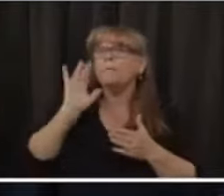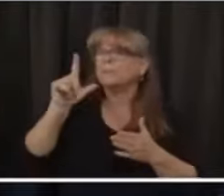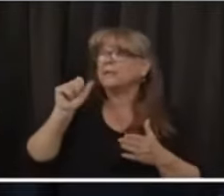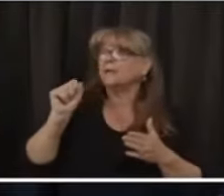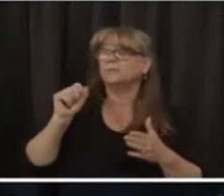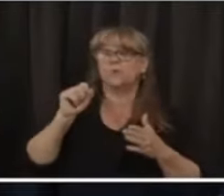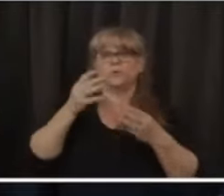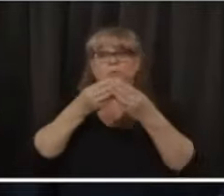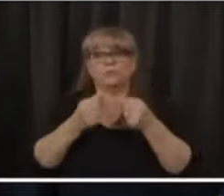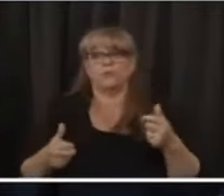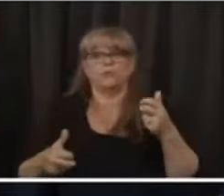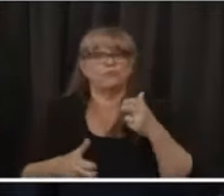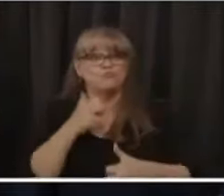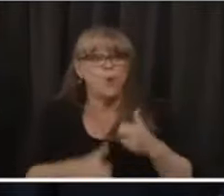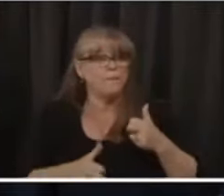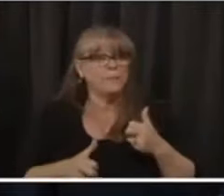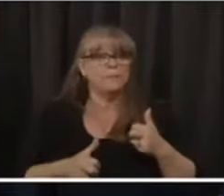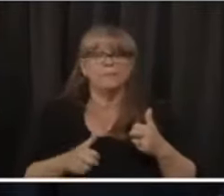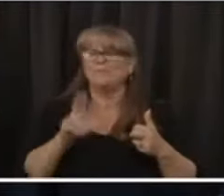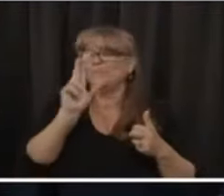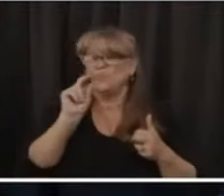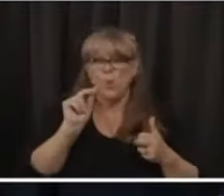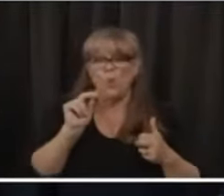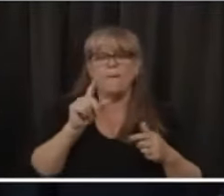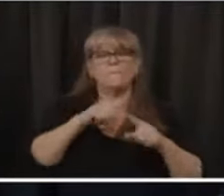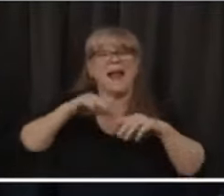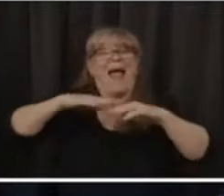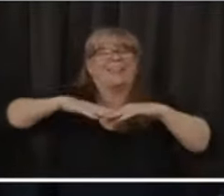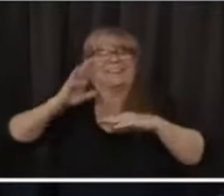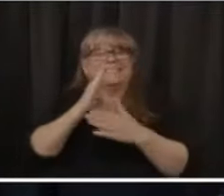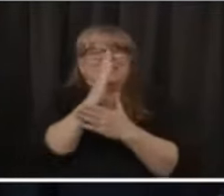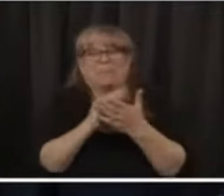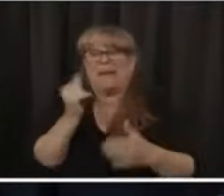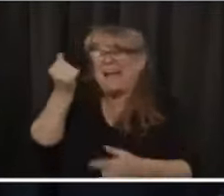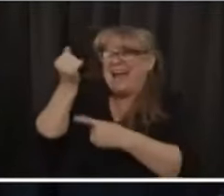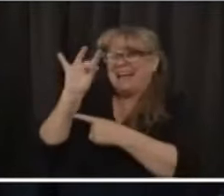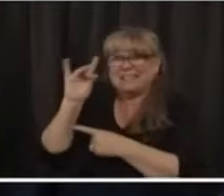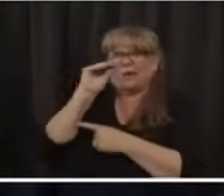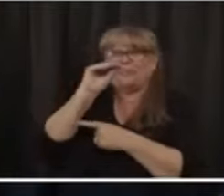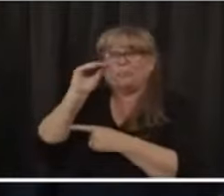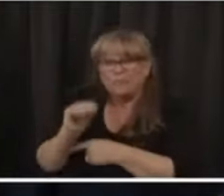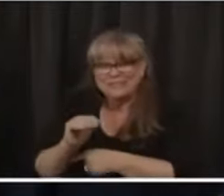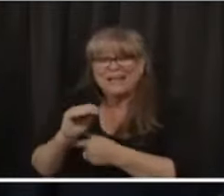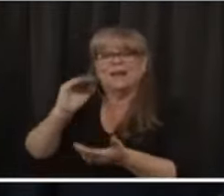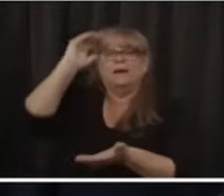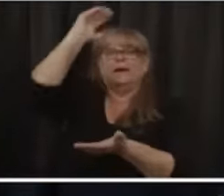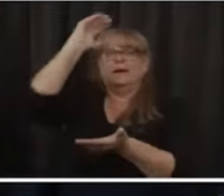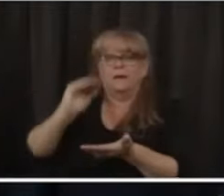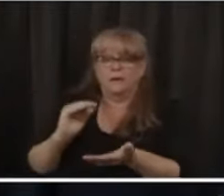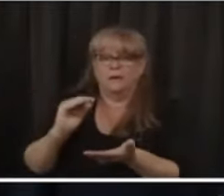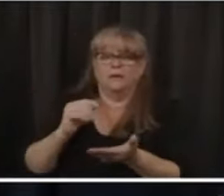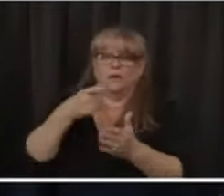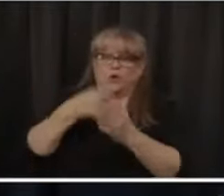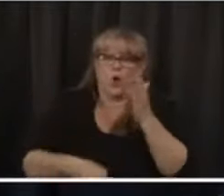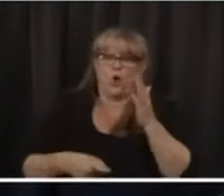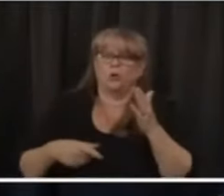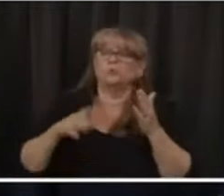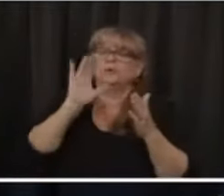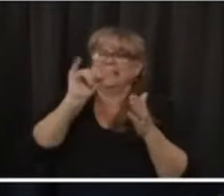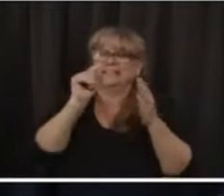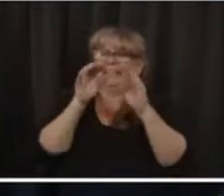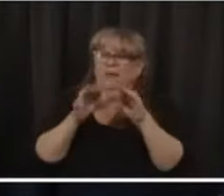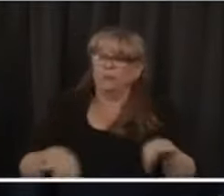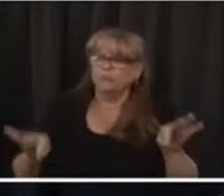everybody wants, but saving people 18% on their health care costs is a huge deal, and I'm enthusiastically supportive of